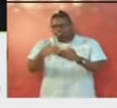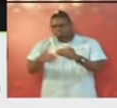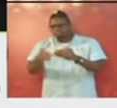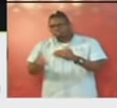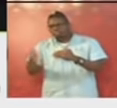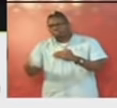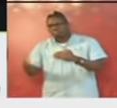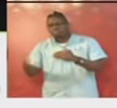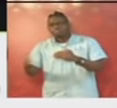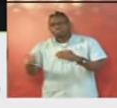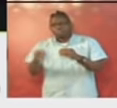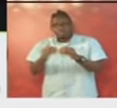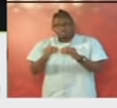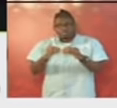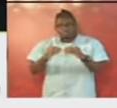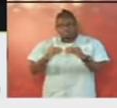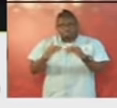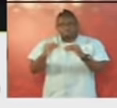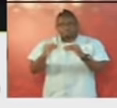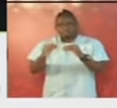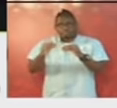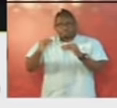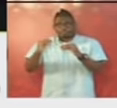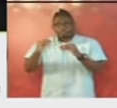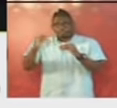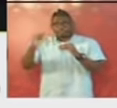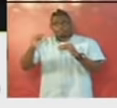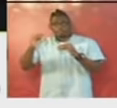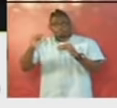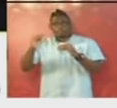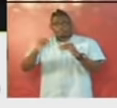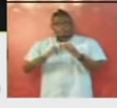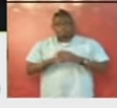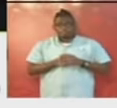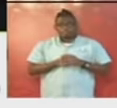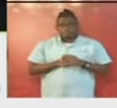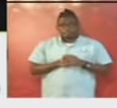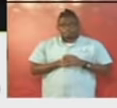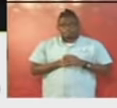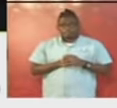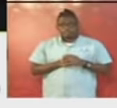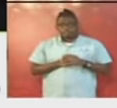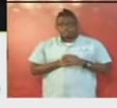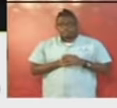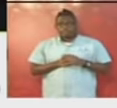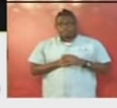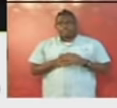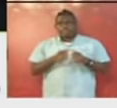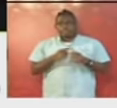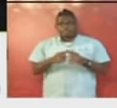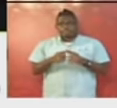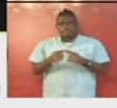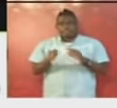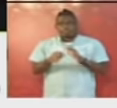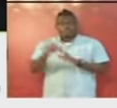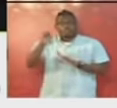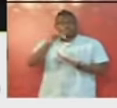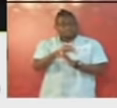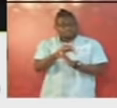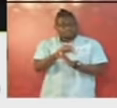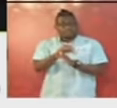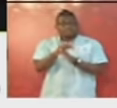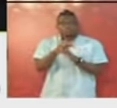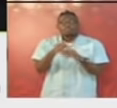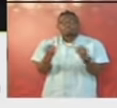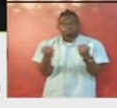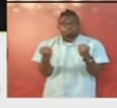each subsequent month, it was also increased. And again, you see in August, the magnitude of the increase